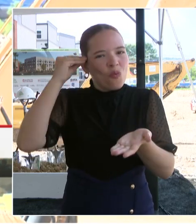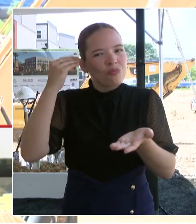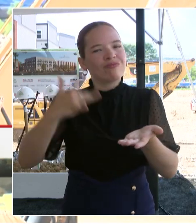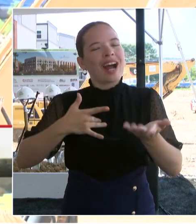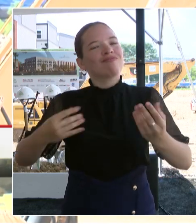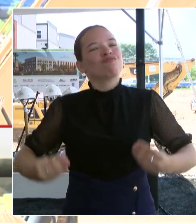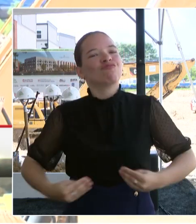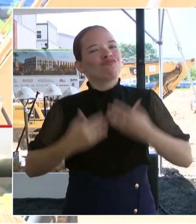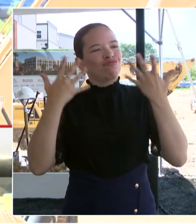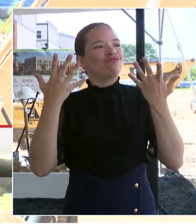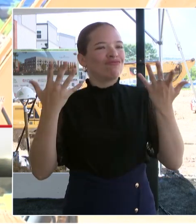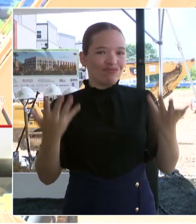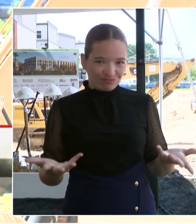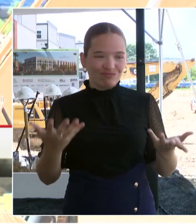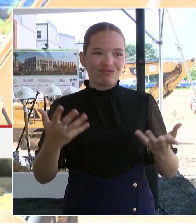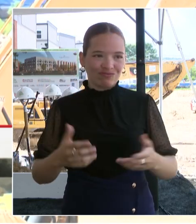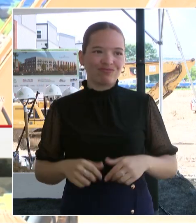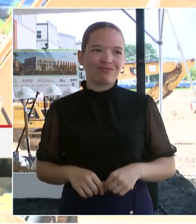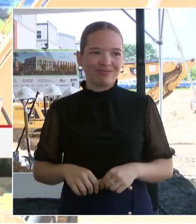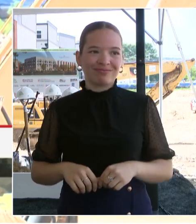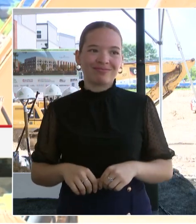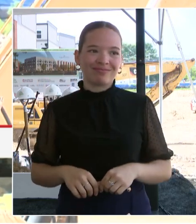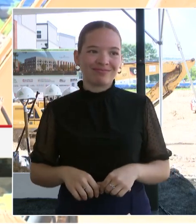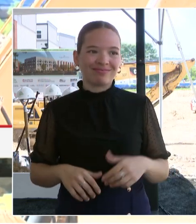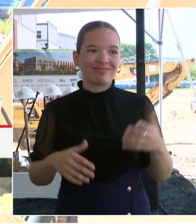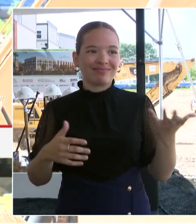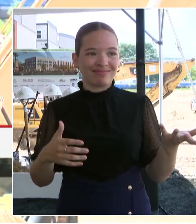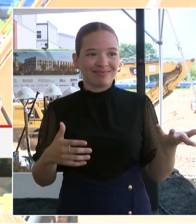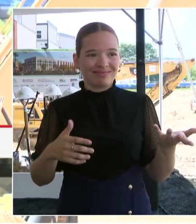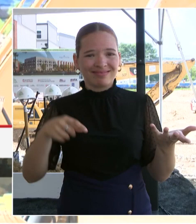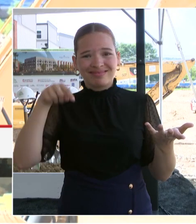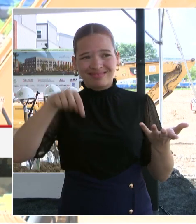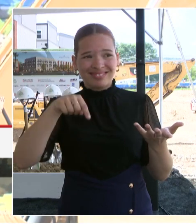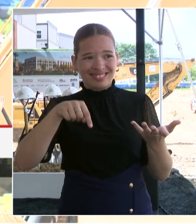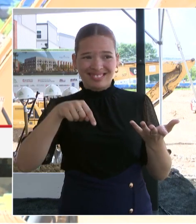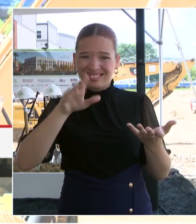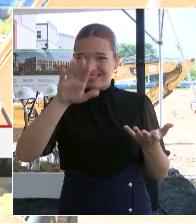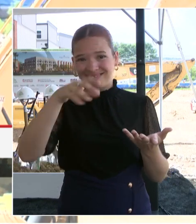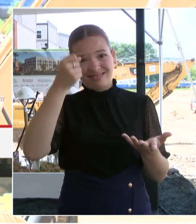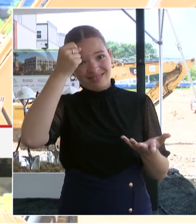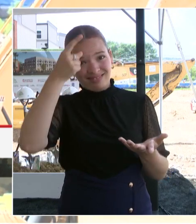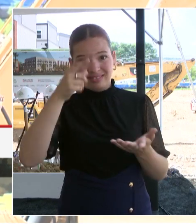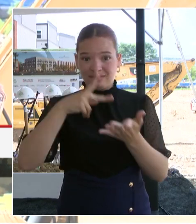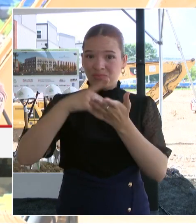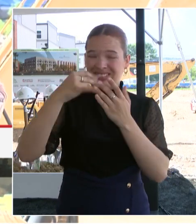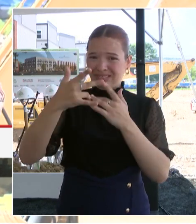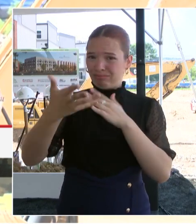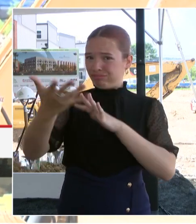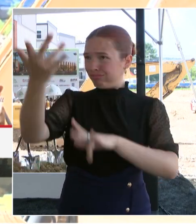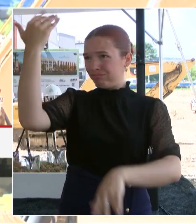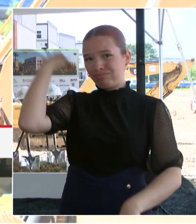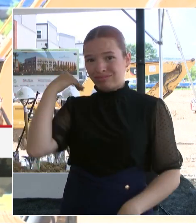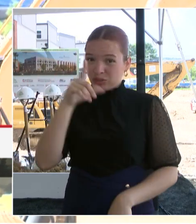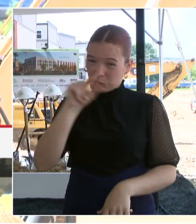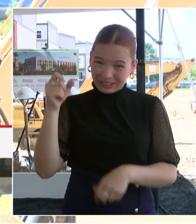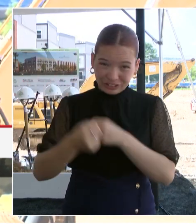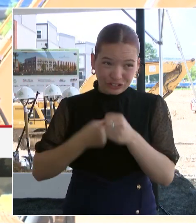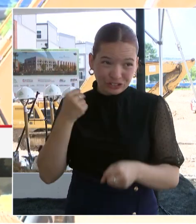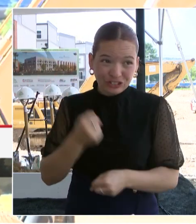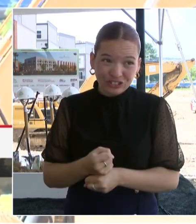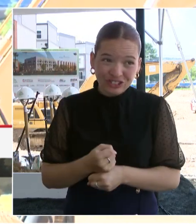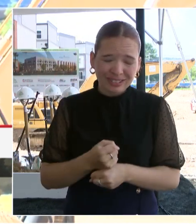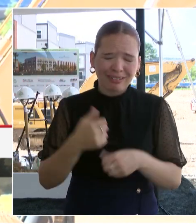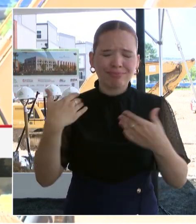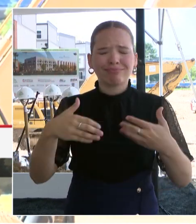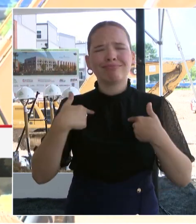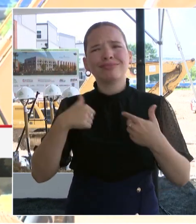Force set out almost 20 years ago. And I'm just really proud. I'm really proud to be here right now. So with